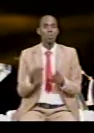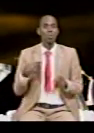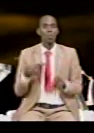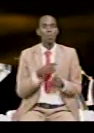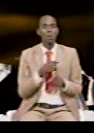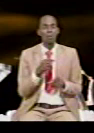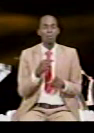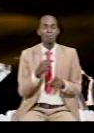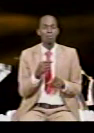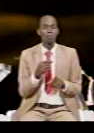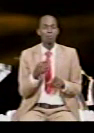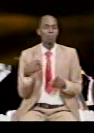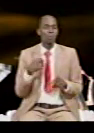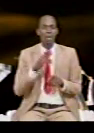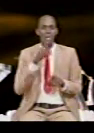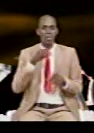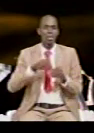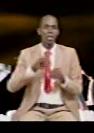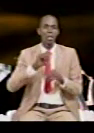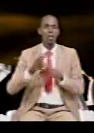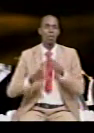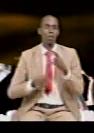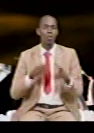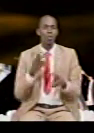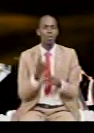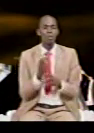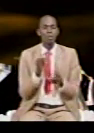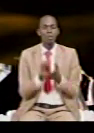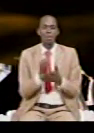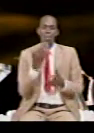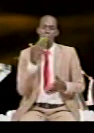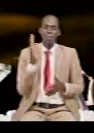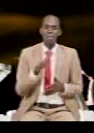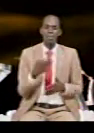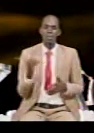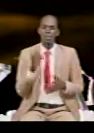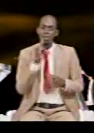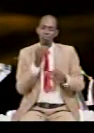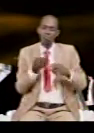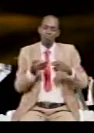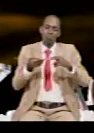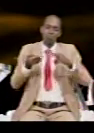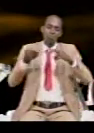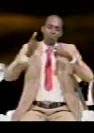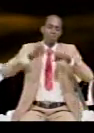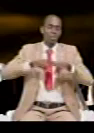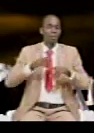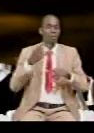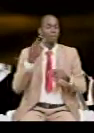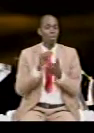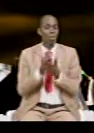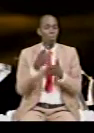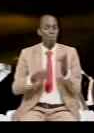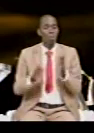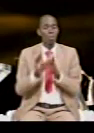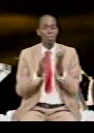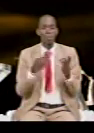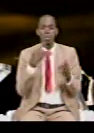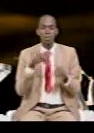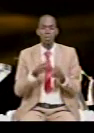a kind of a world that evil is increasing. And that's what the Bible says, according to 2 Timothy